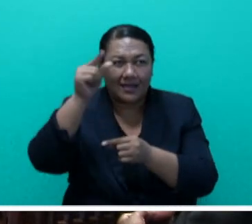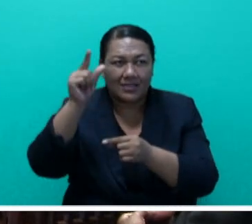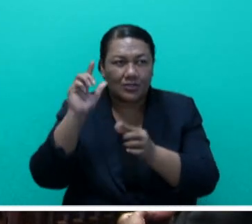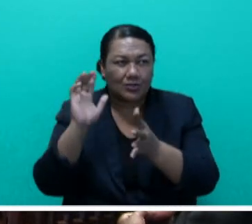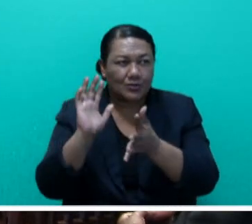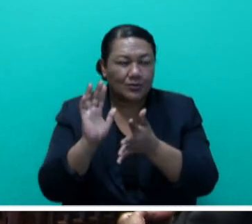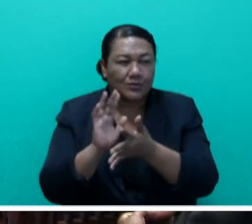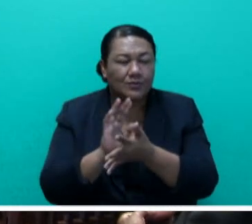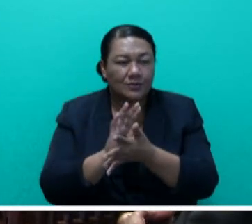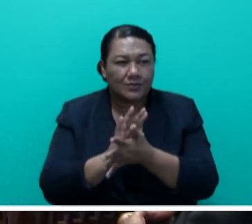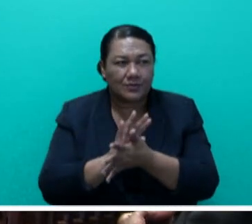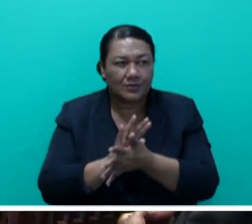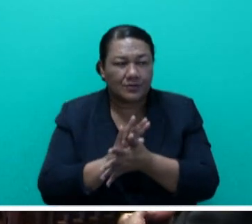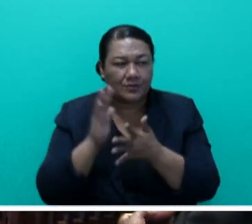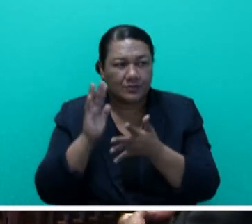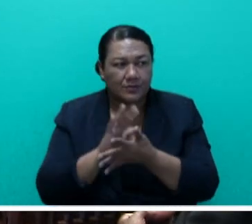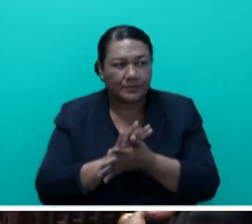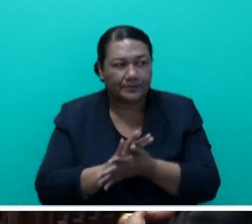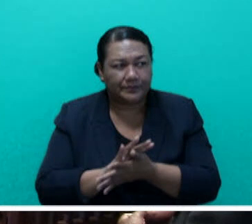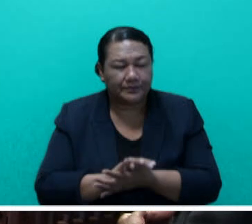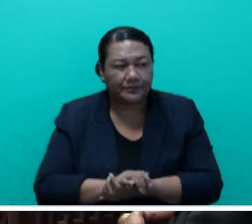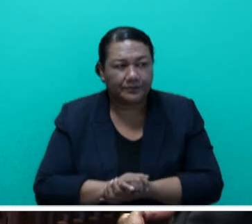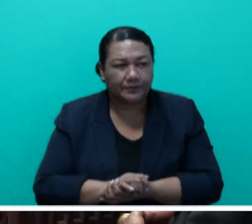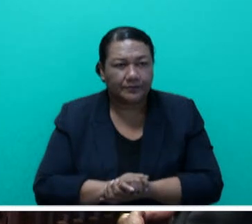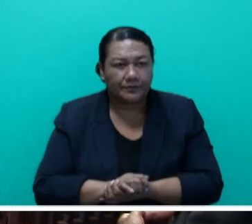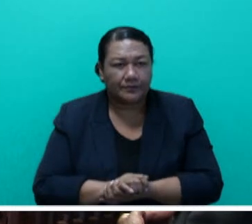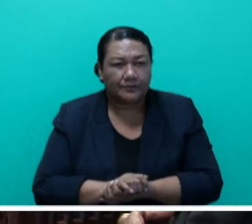It depends on how old the trees are, Honourable Minister.